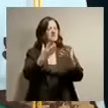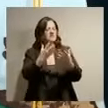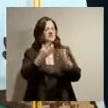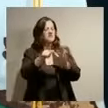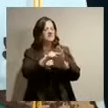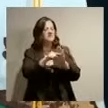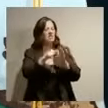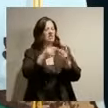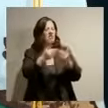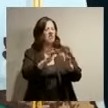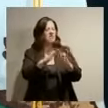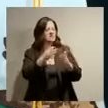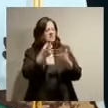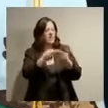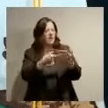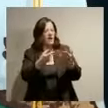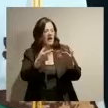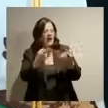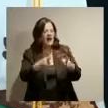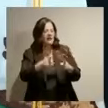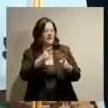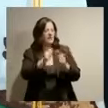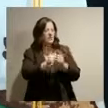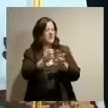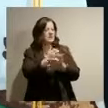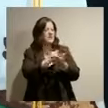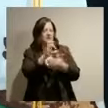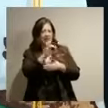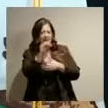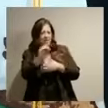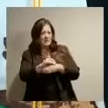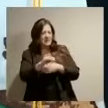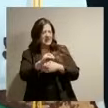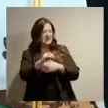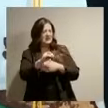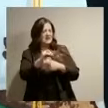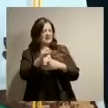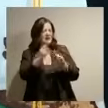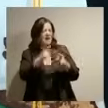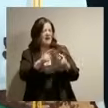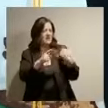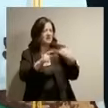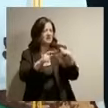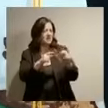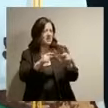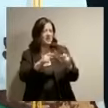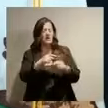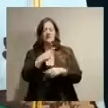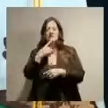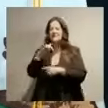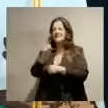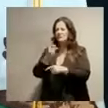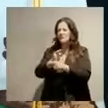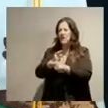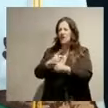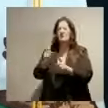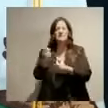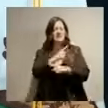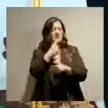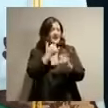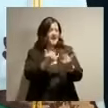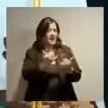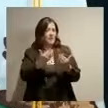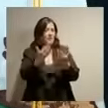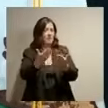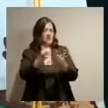in January he wanted to limit it to, 80%, I think? And now, yes, that was the... So now the proposal is just go ahead and just